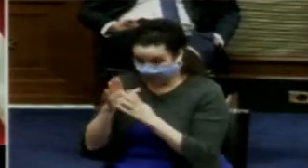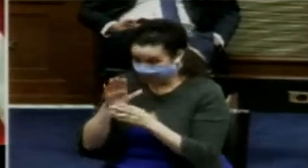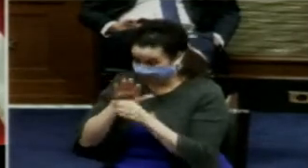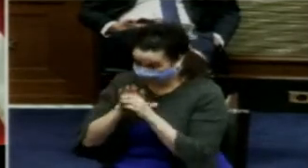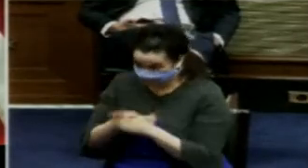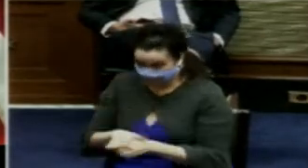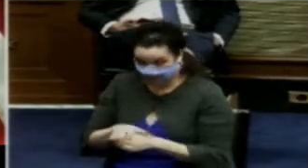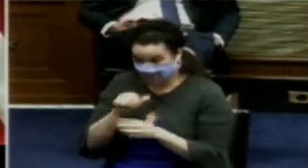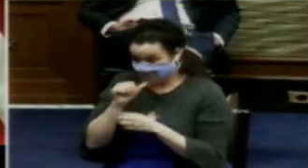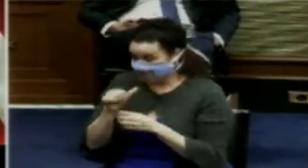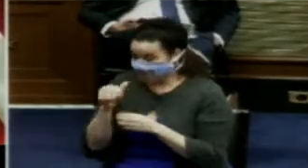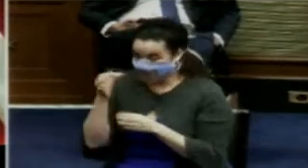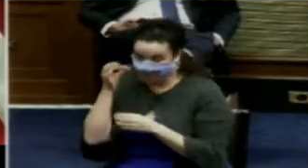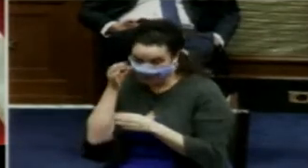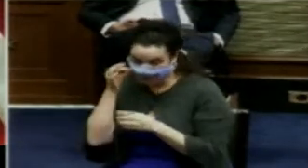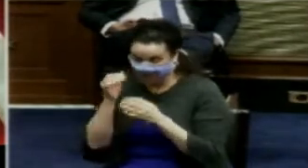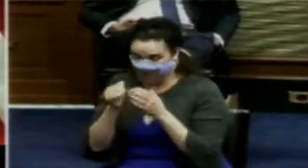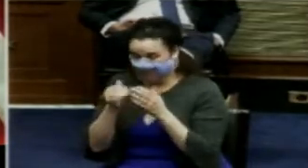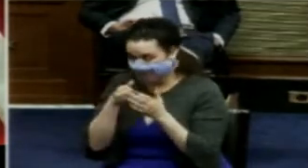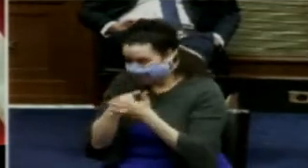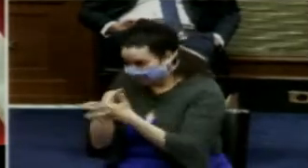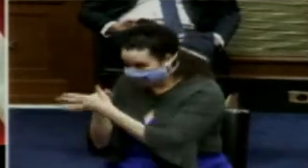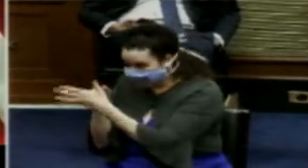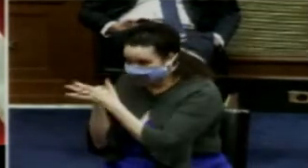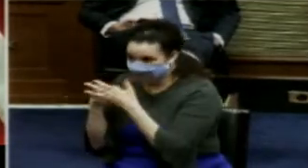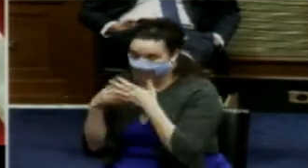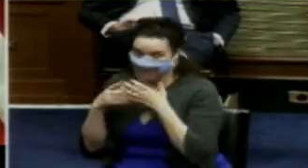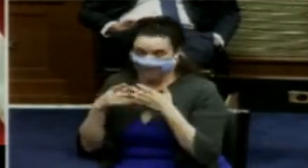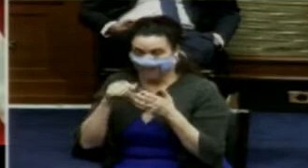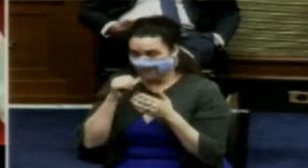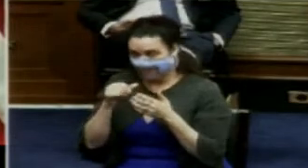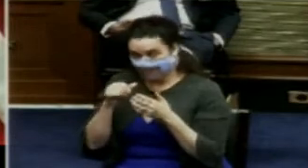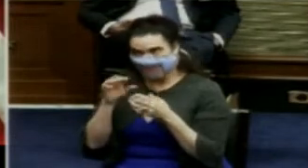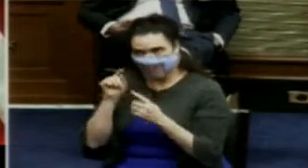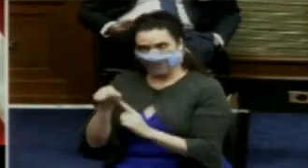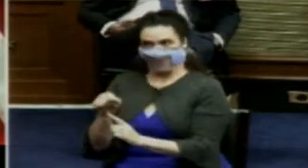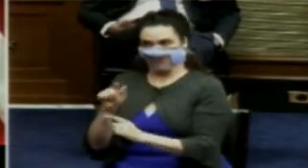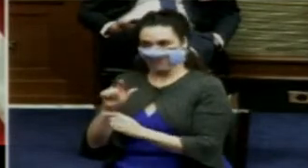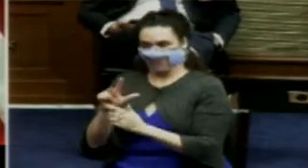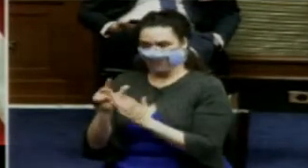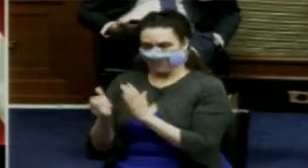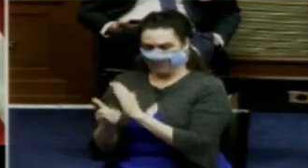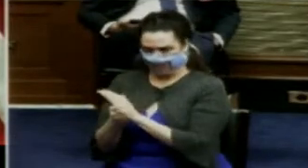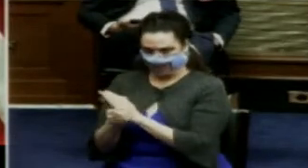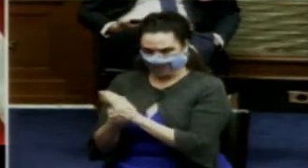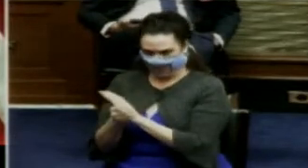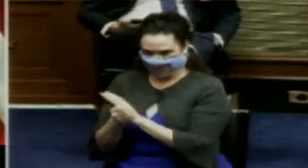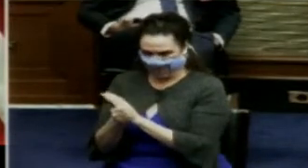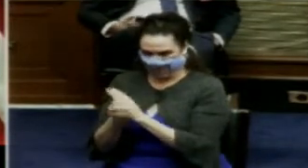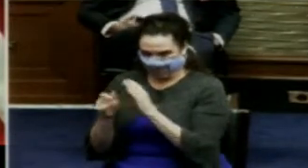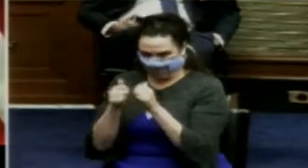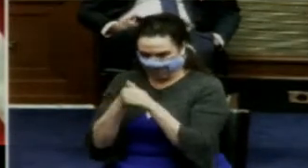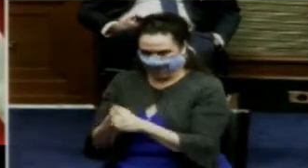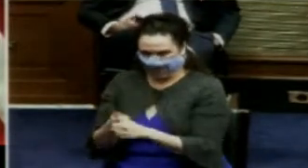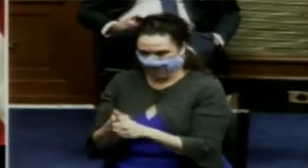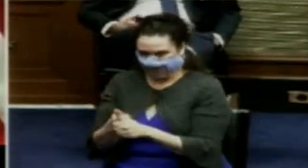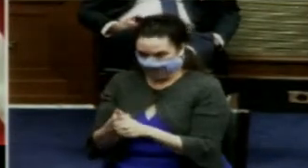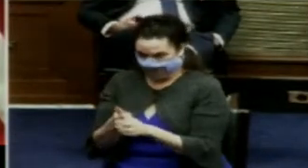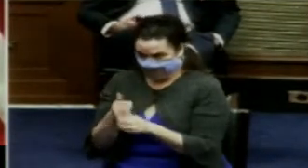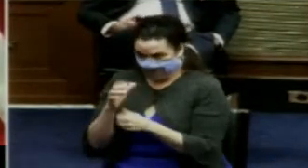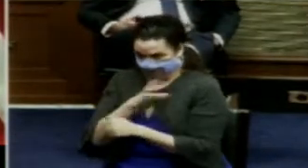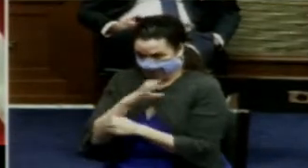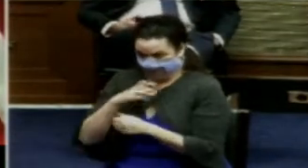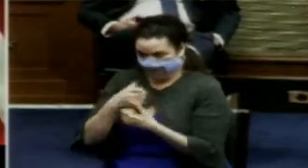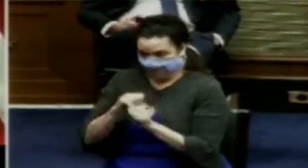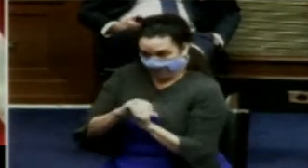racially motivated. It's not disenfranchisement. It's about the 23rd Amendment, which this partisan Congress is trying to